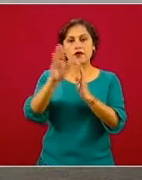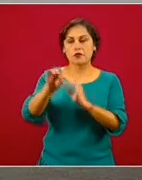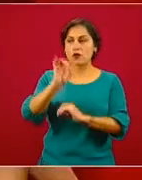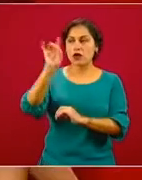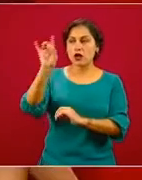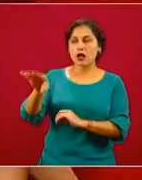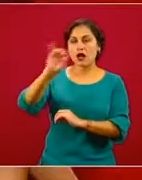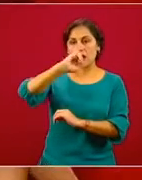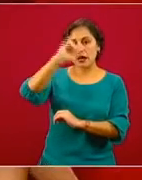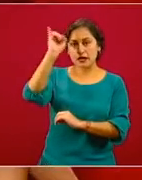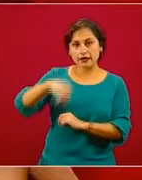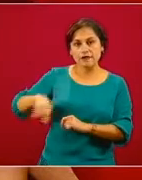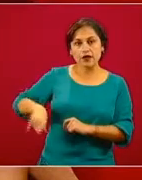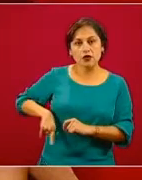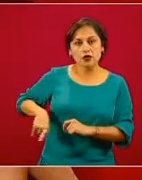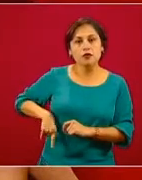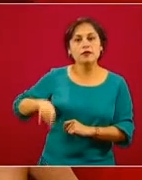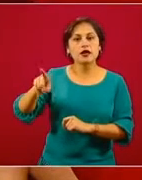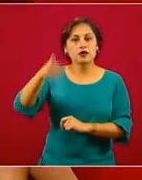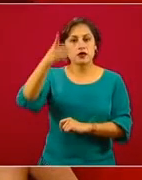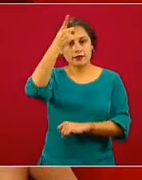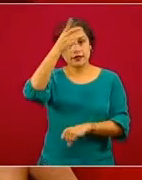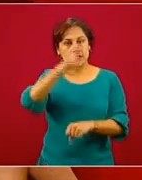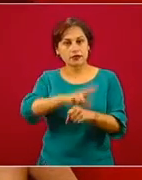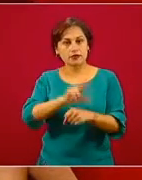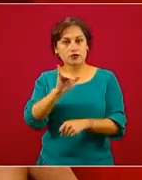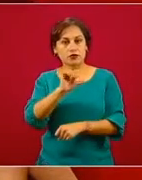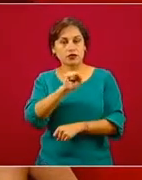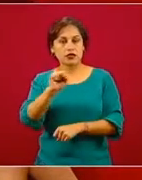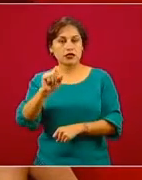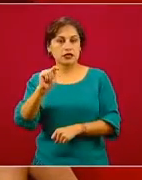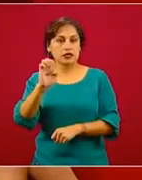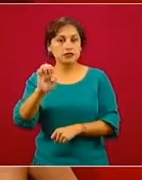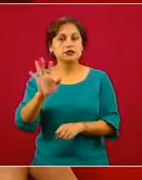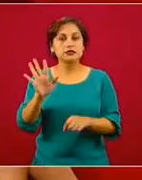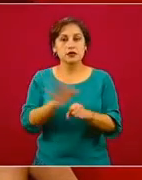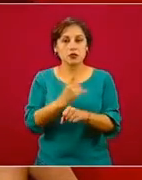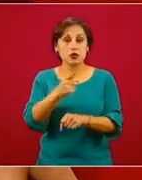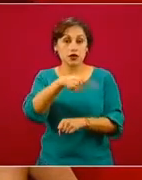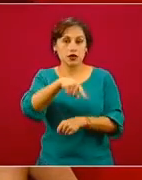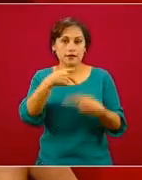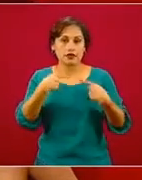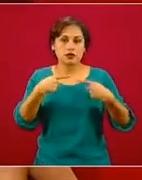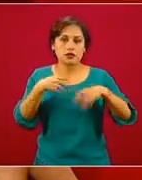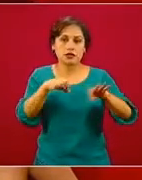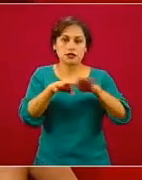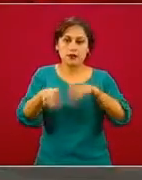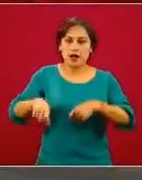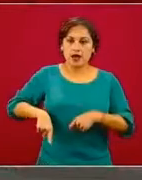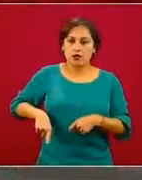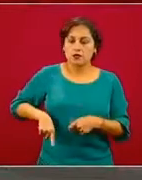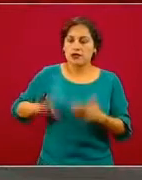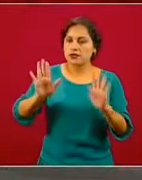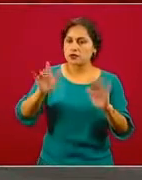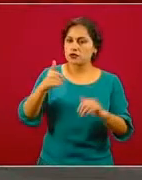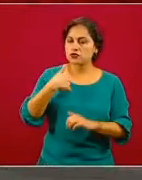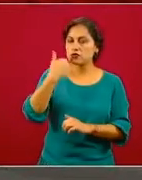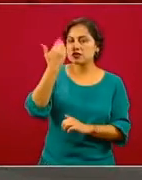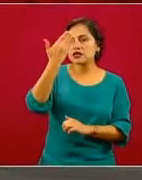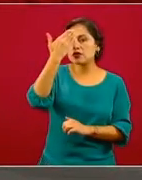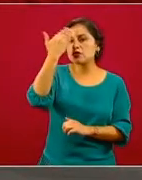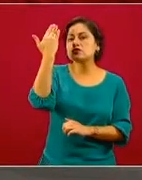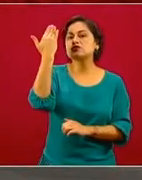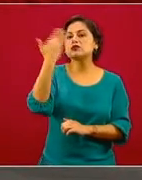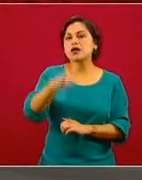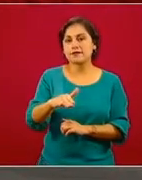police units, or people of the sort. These are public servants in a way, and they are